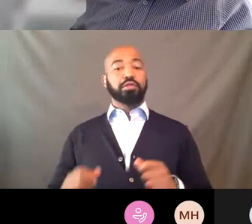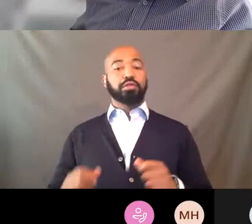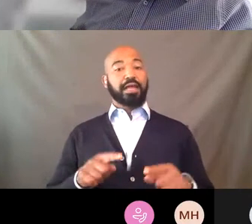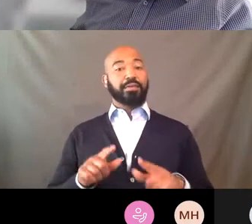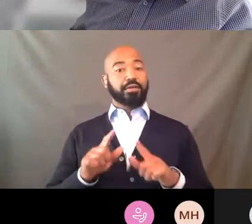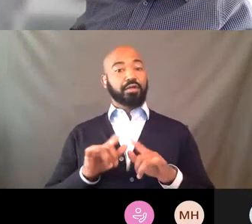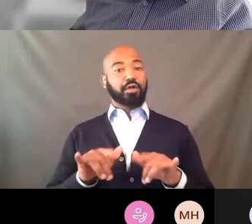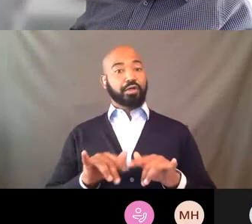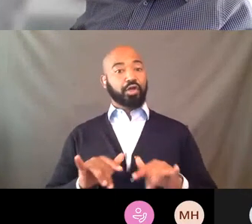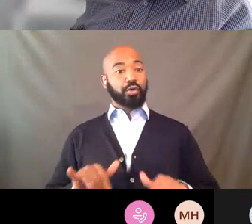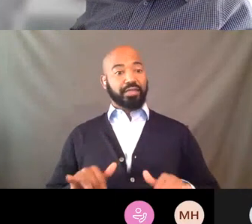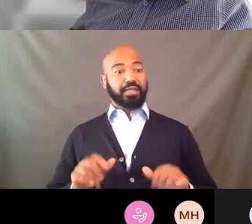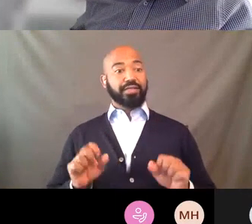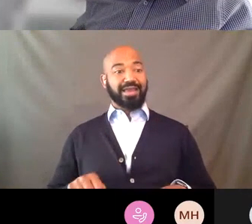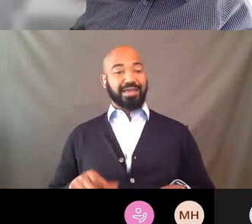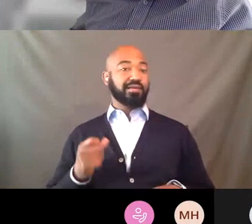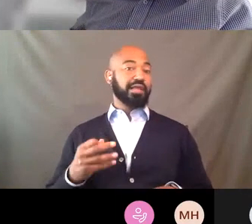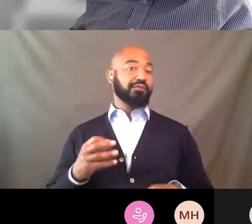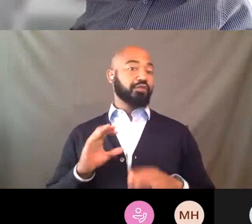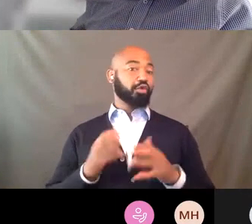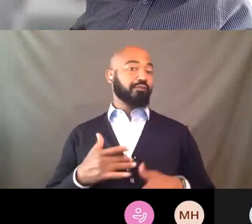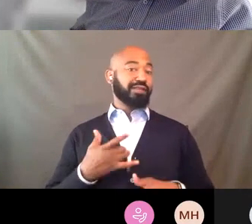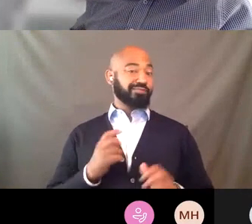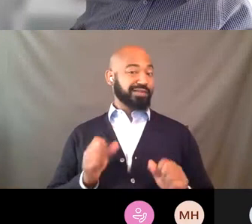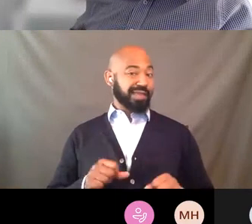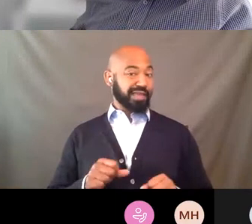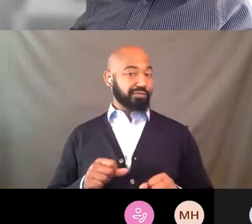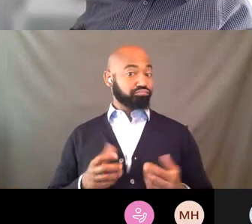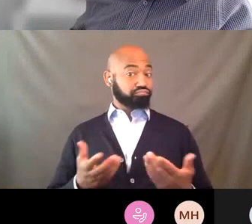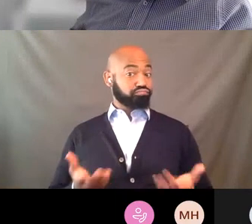group feels that they have the ability to do it.